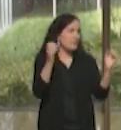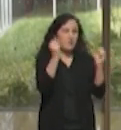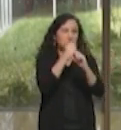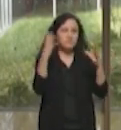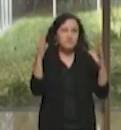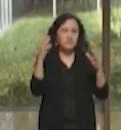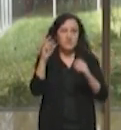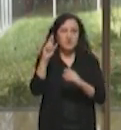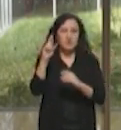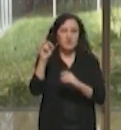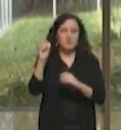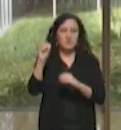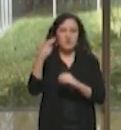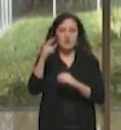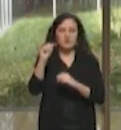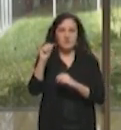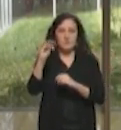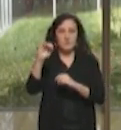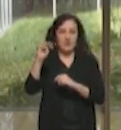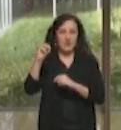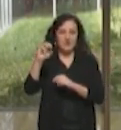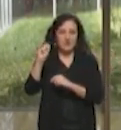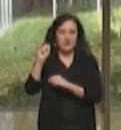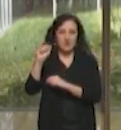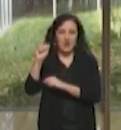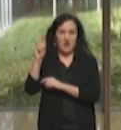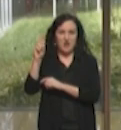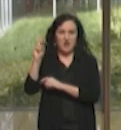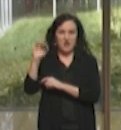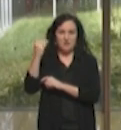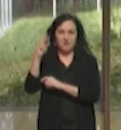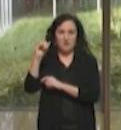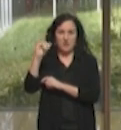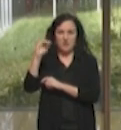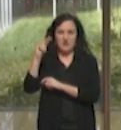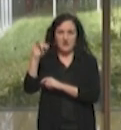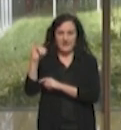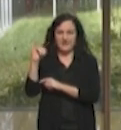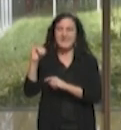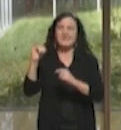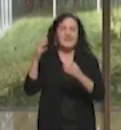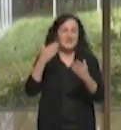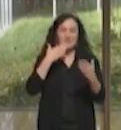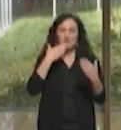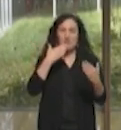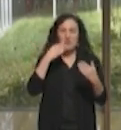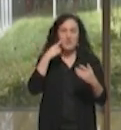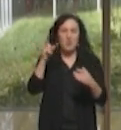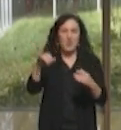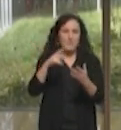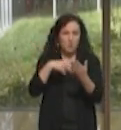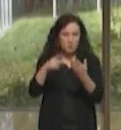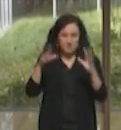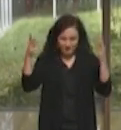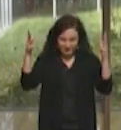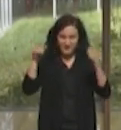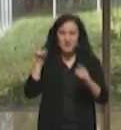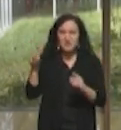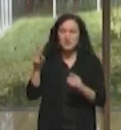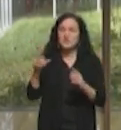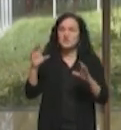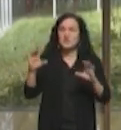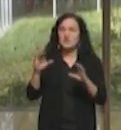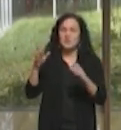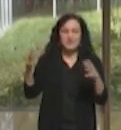visionary approach she brought to this. Not only what she did with Girls Who Code, which is one of my favorite programs in the entire world, I brag about all the time, but what she has done with